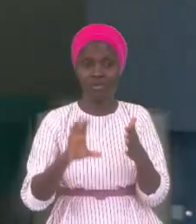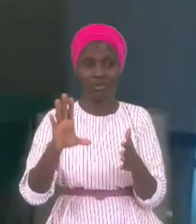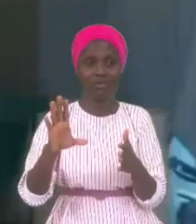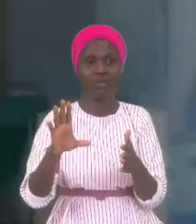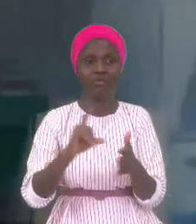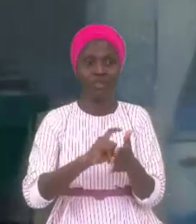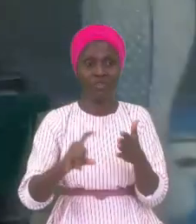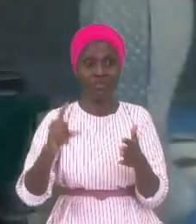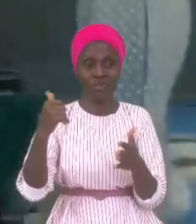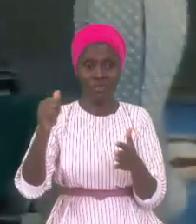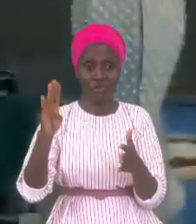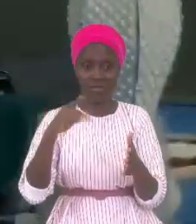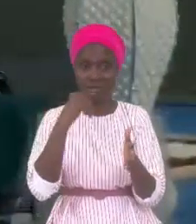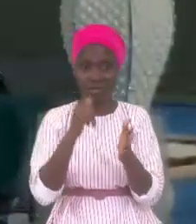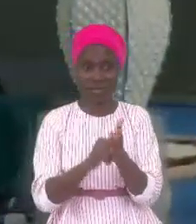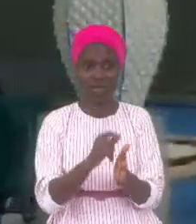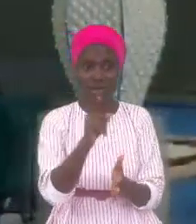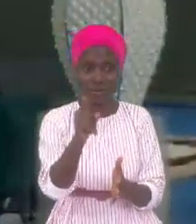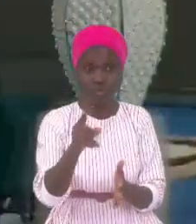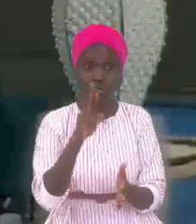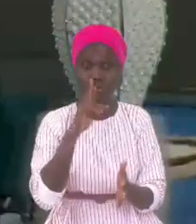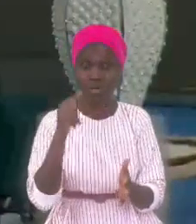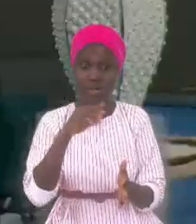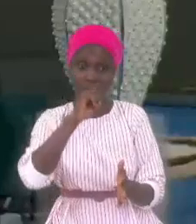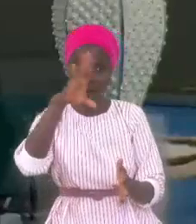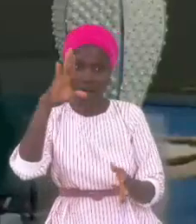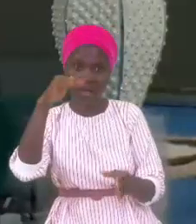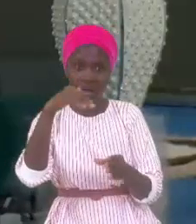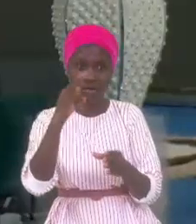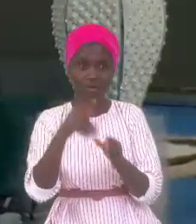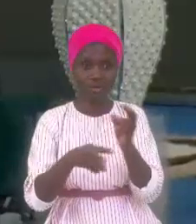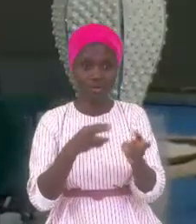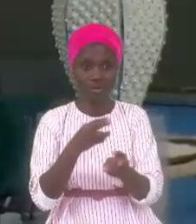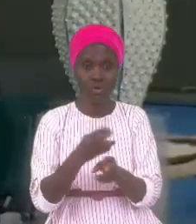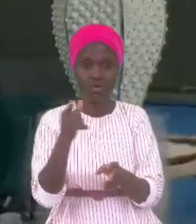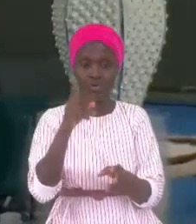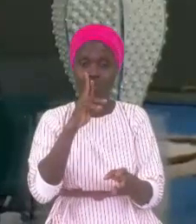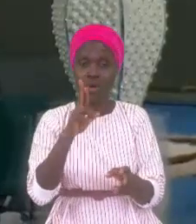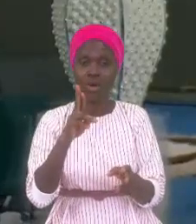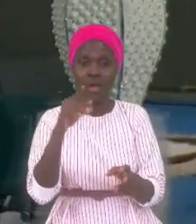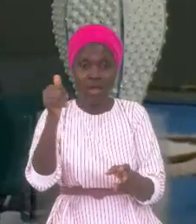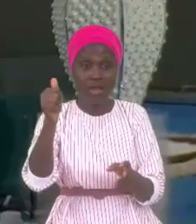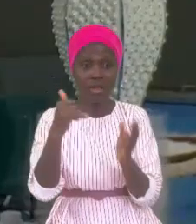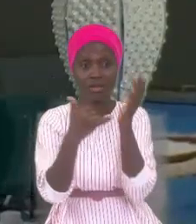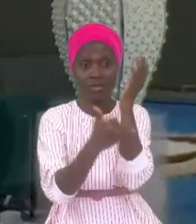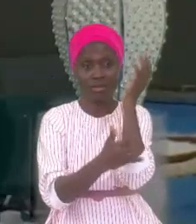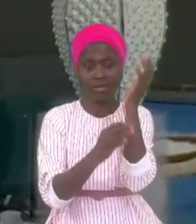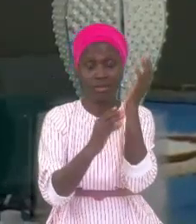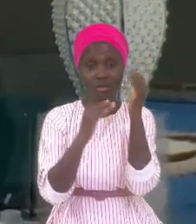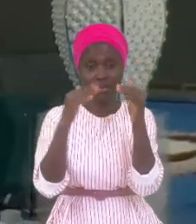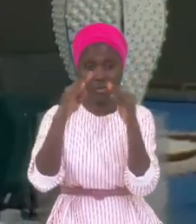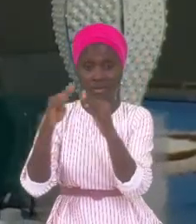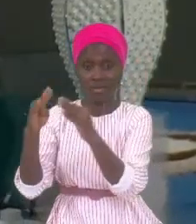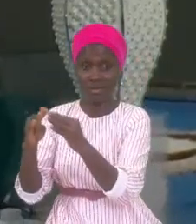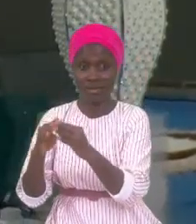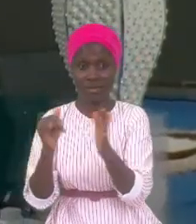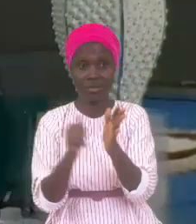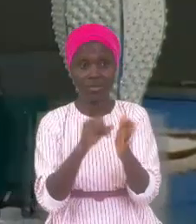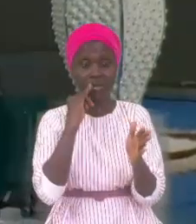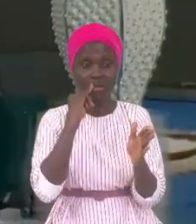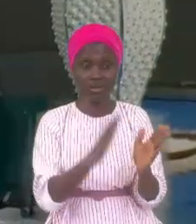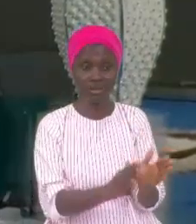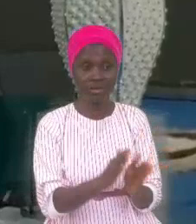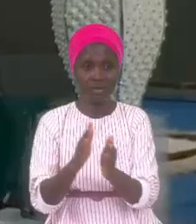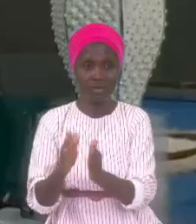says, a city that is set on a hill cannot be hid. In verse 15, it says, neither